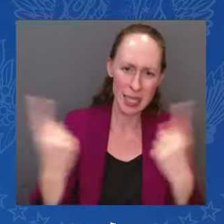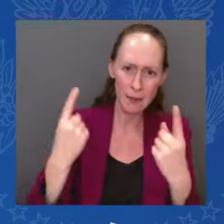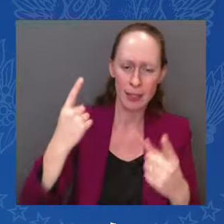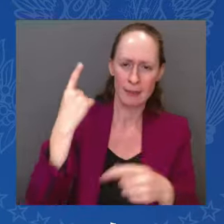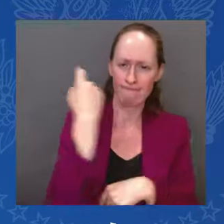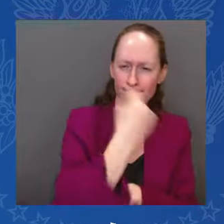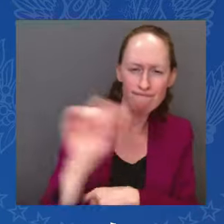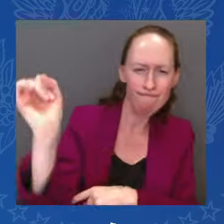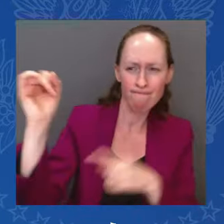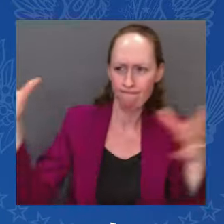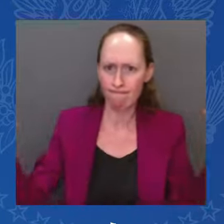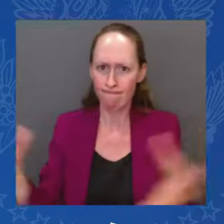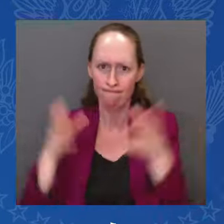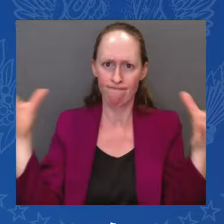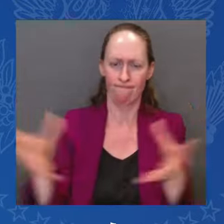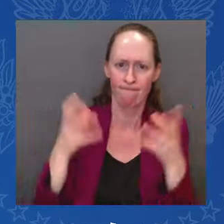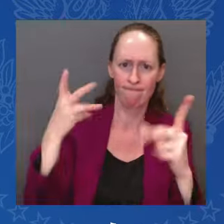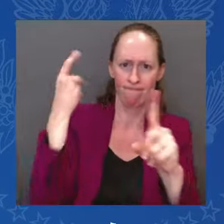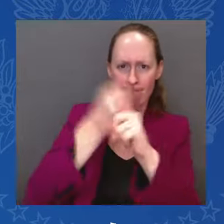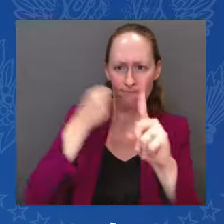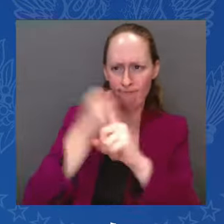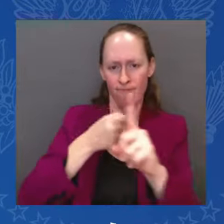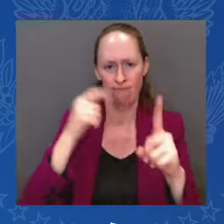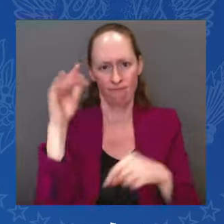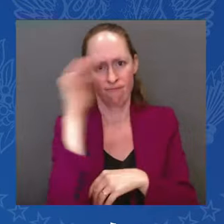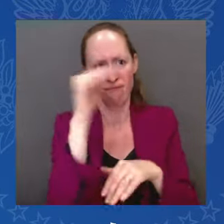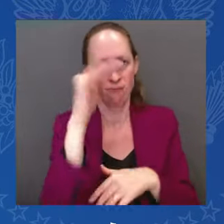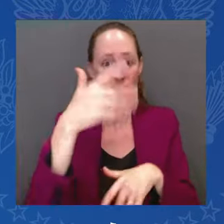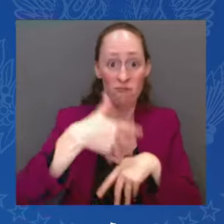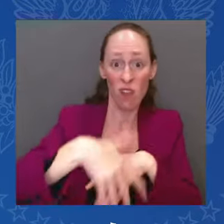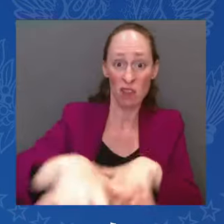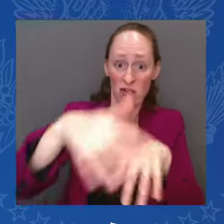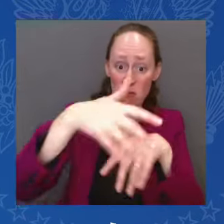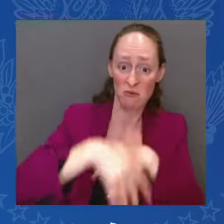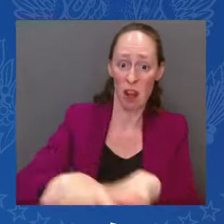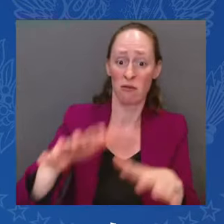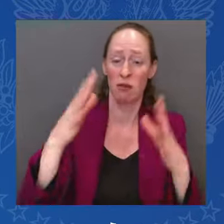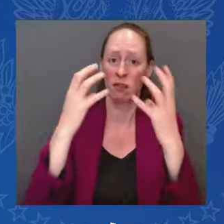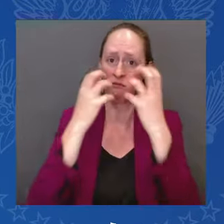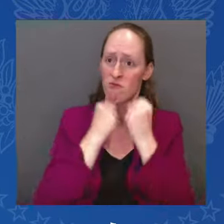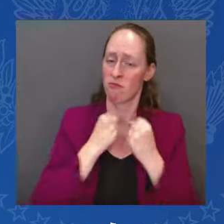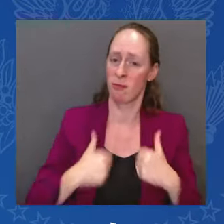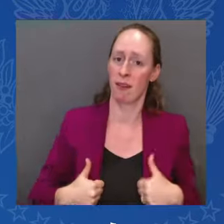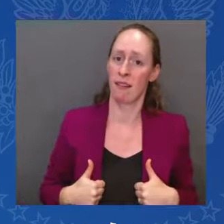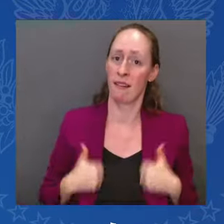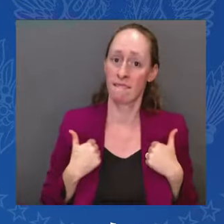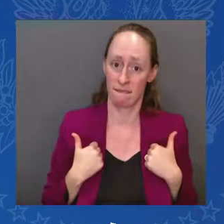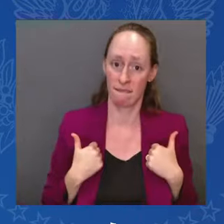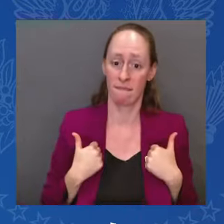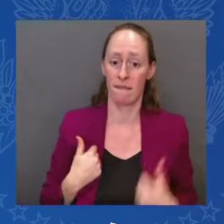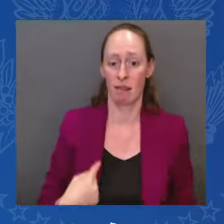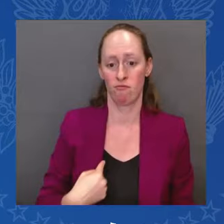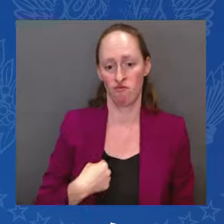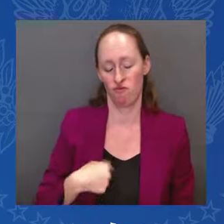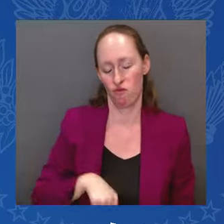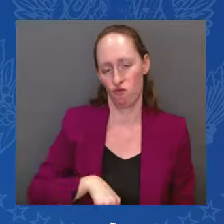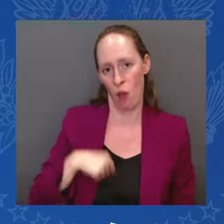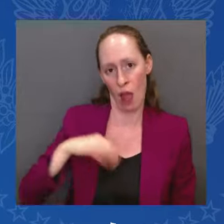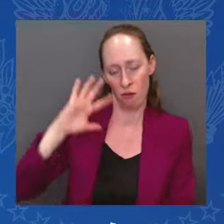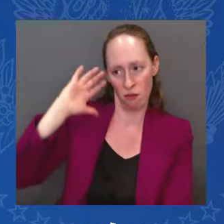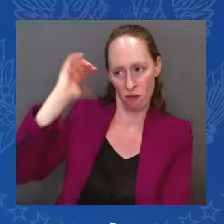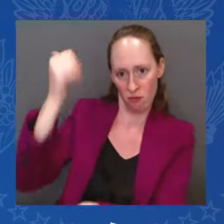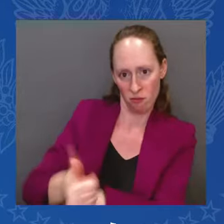yes, marched for their lives. I'm proud to announce the creation of the first ever White